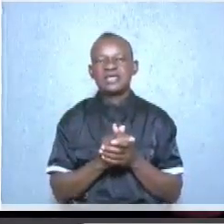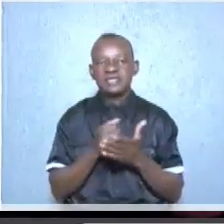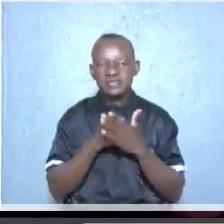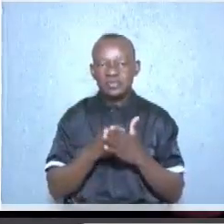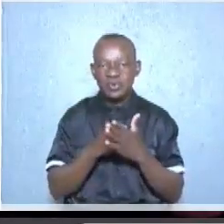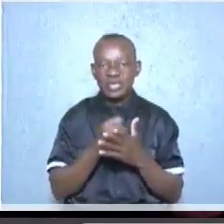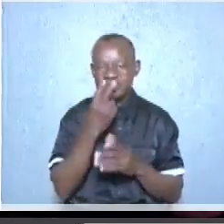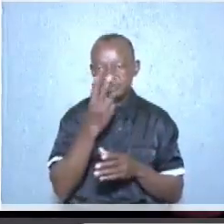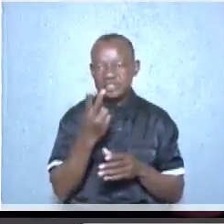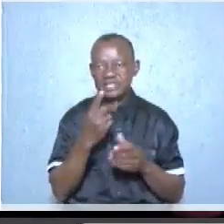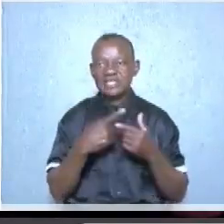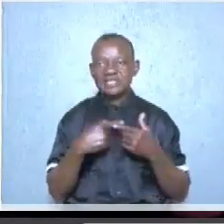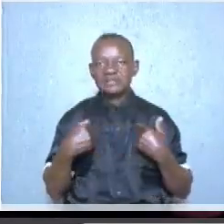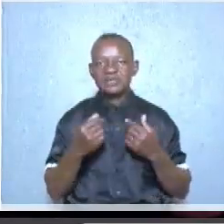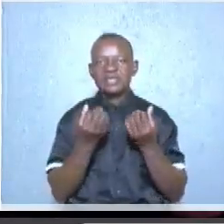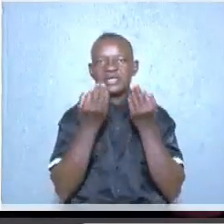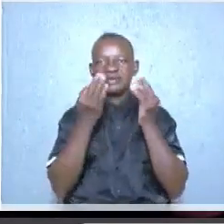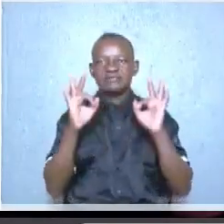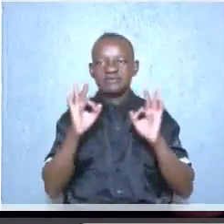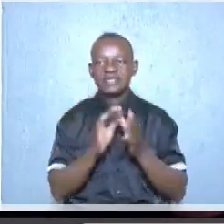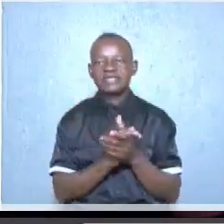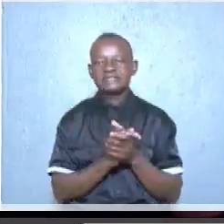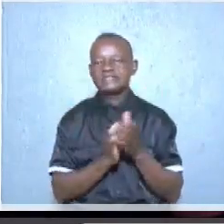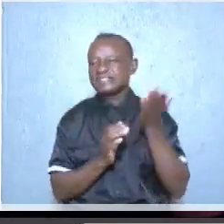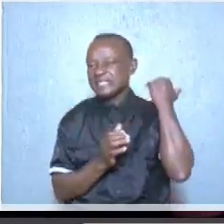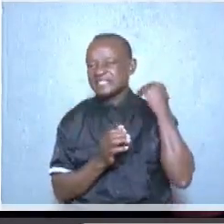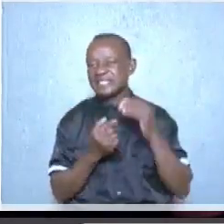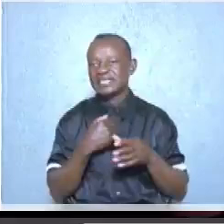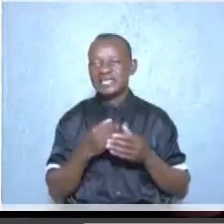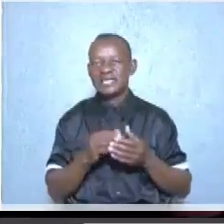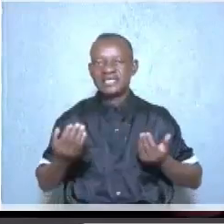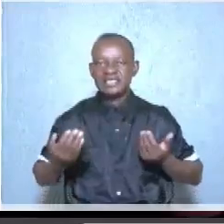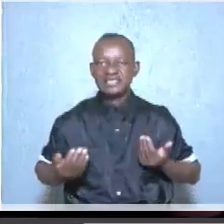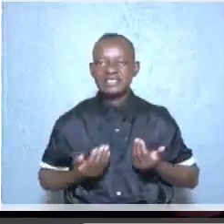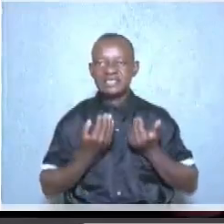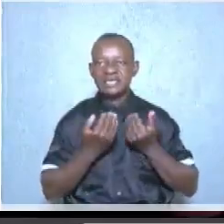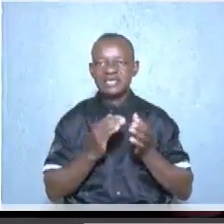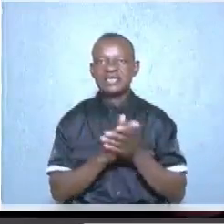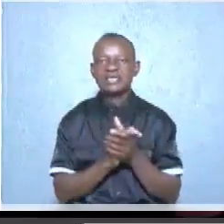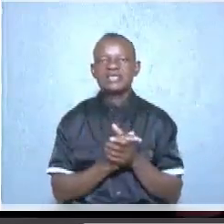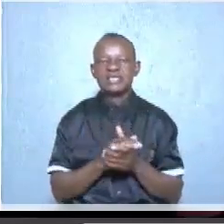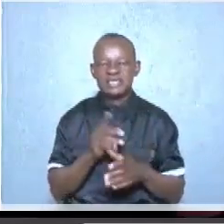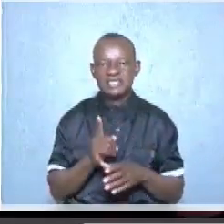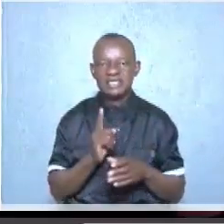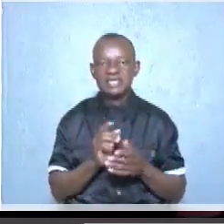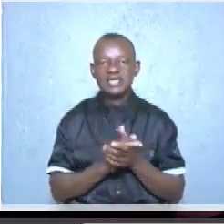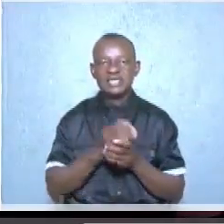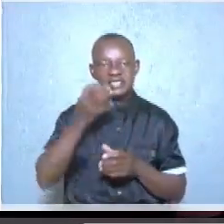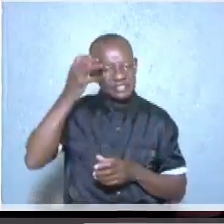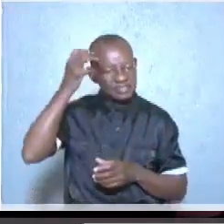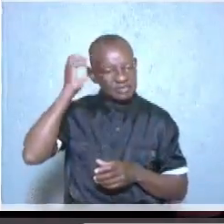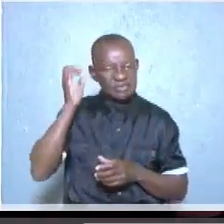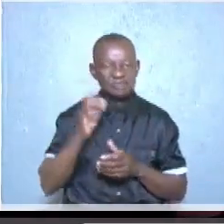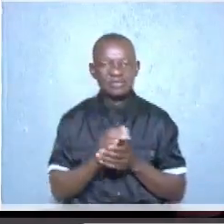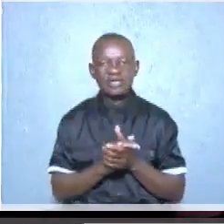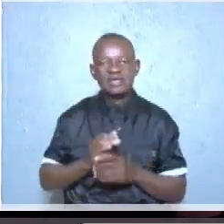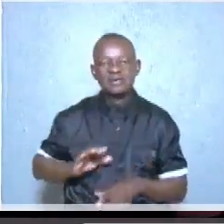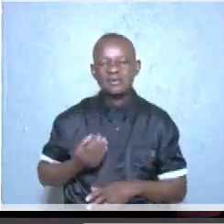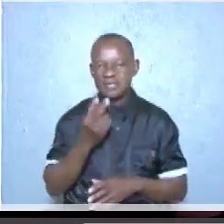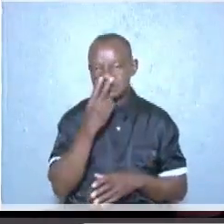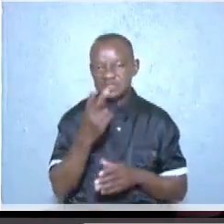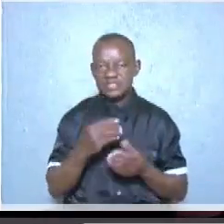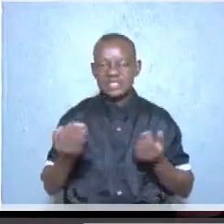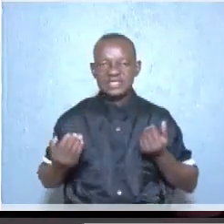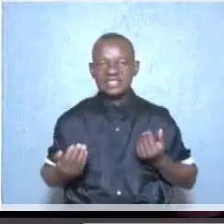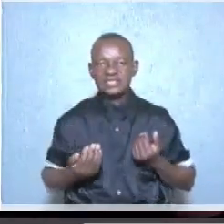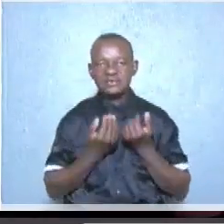generation, although I'm not so young anymore, to take this country and make sure that we have economic emancipation and making sure